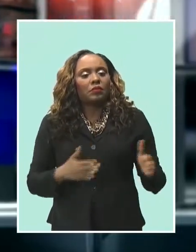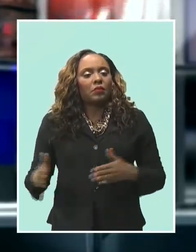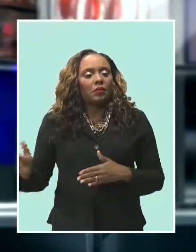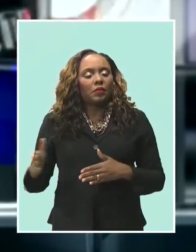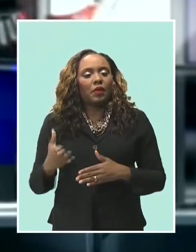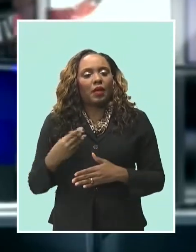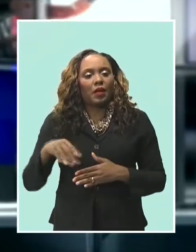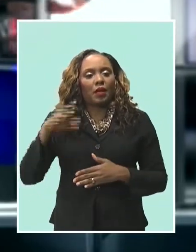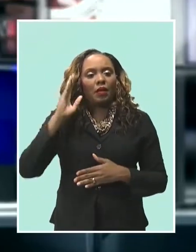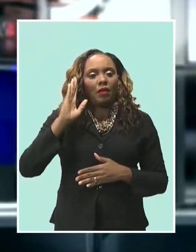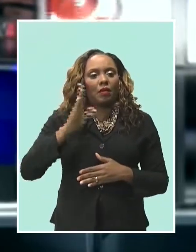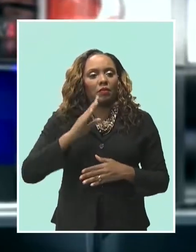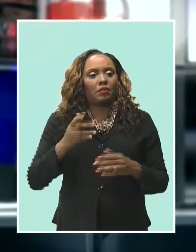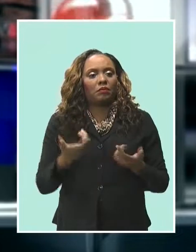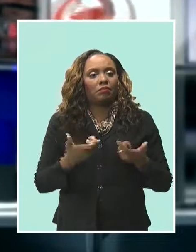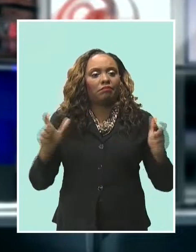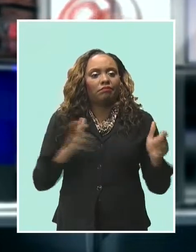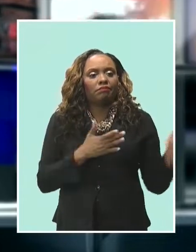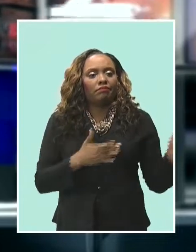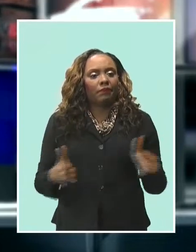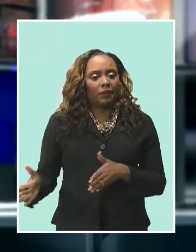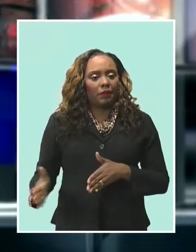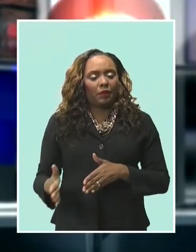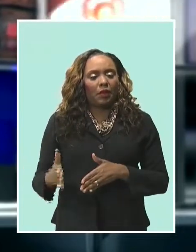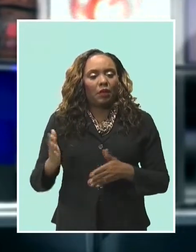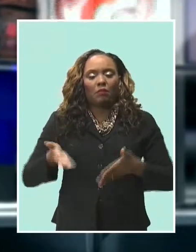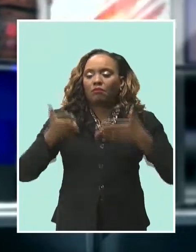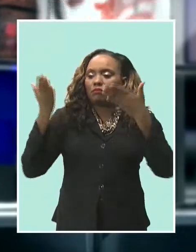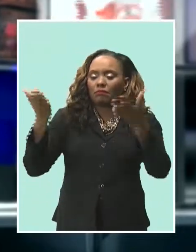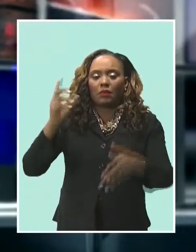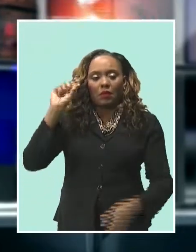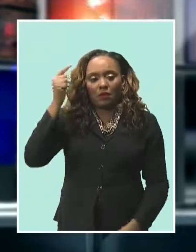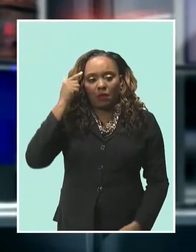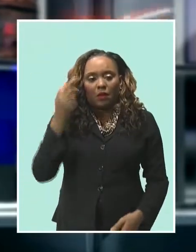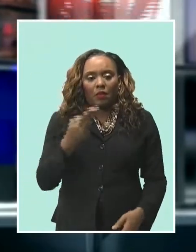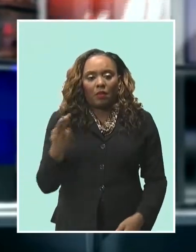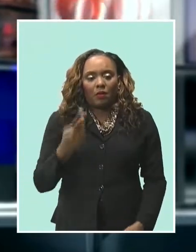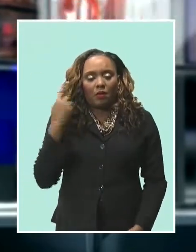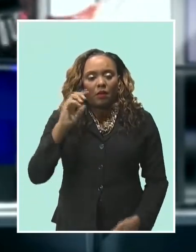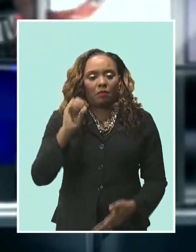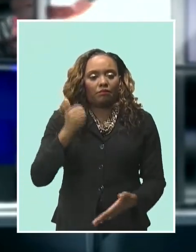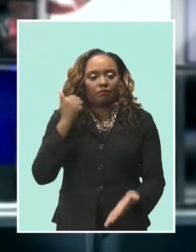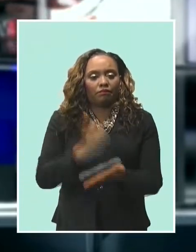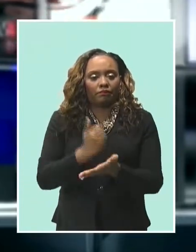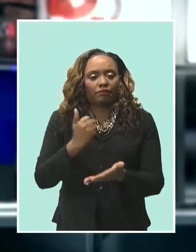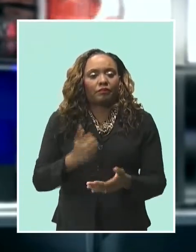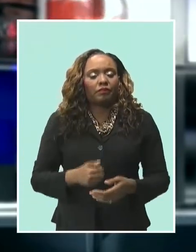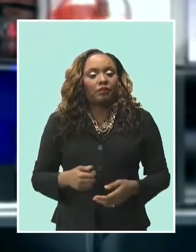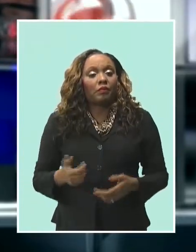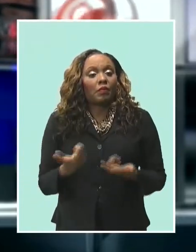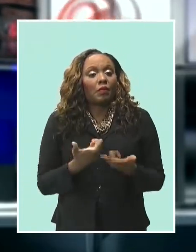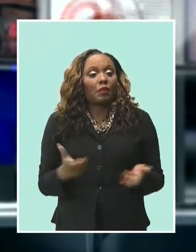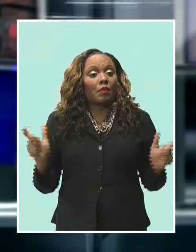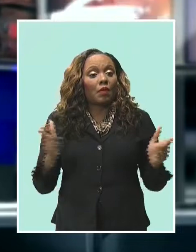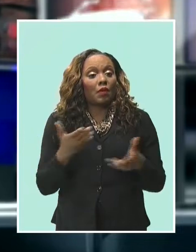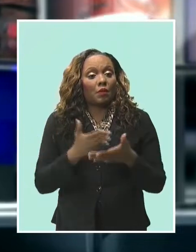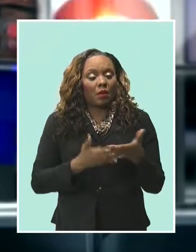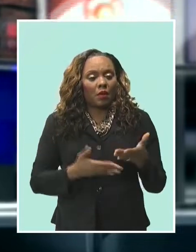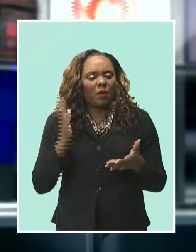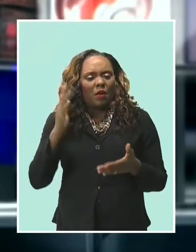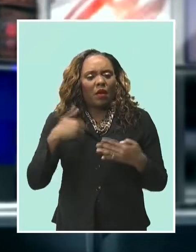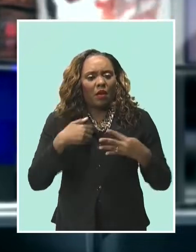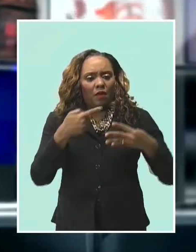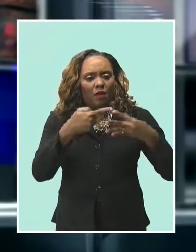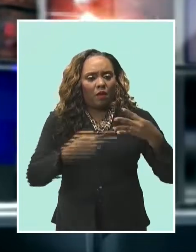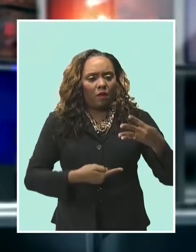National Pandemic Response Plan that will go to Cabinet on Thursday for approval. And it's also going to be overseen